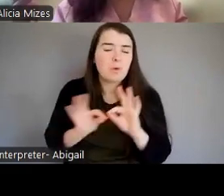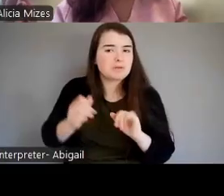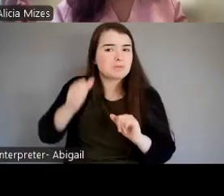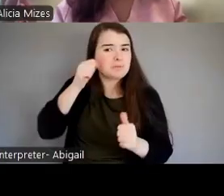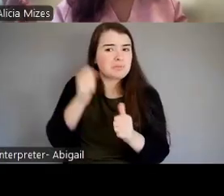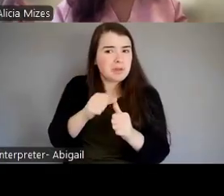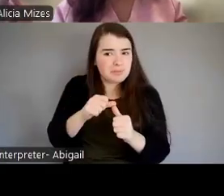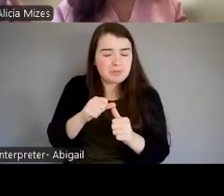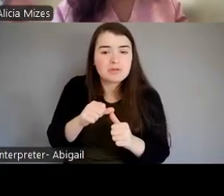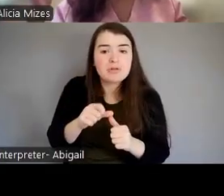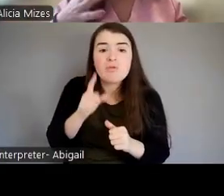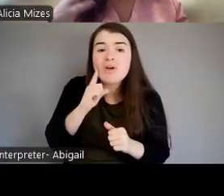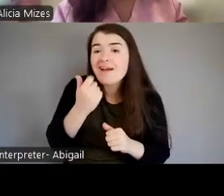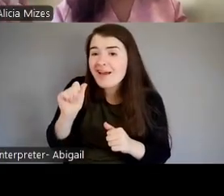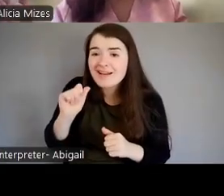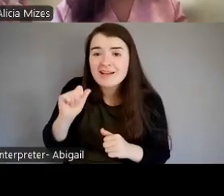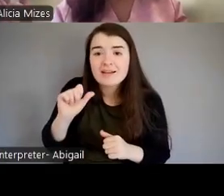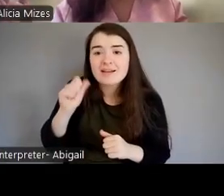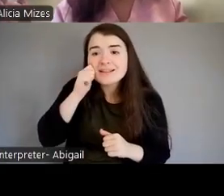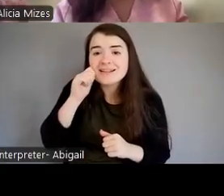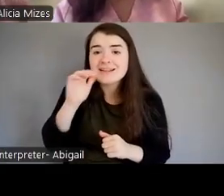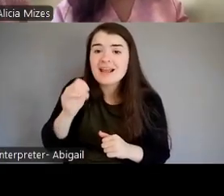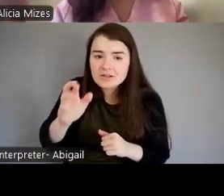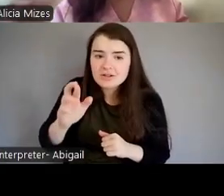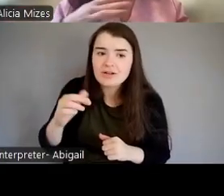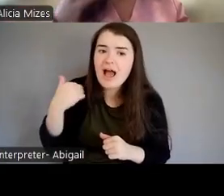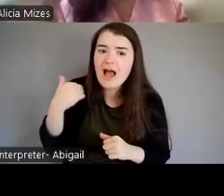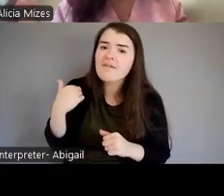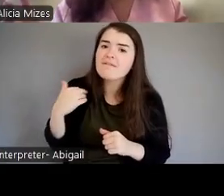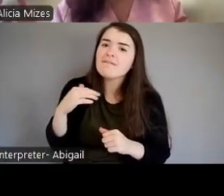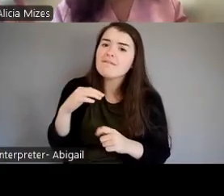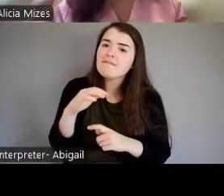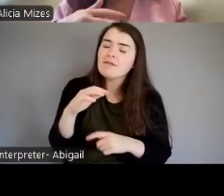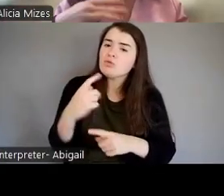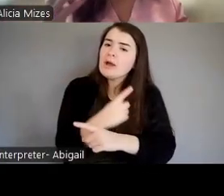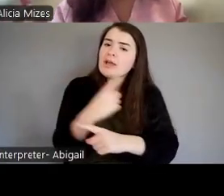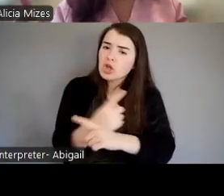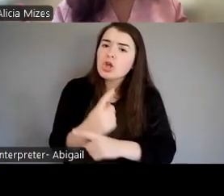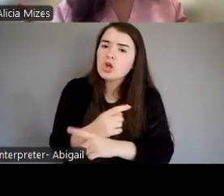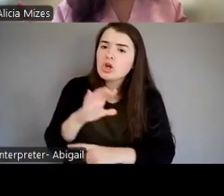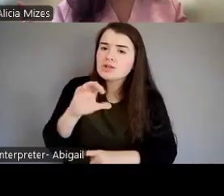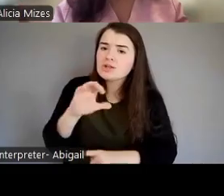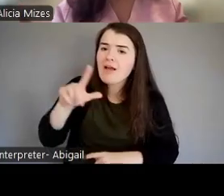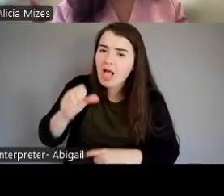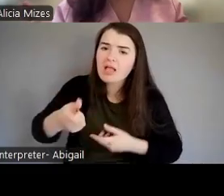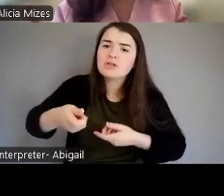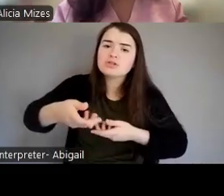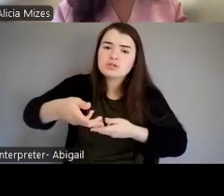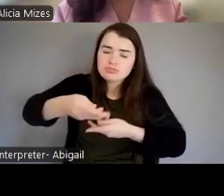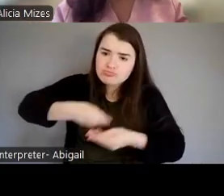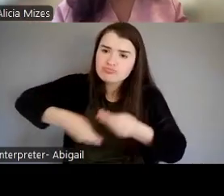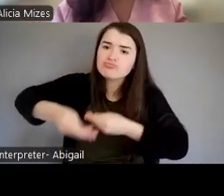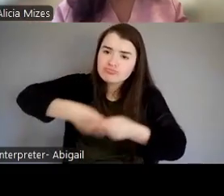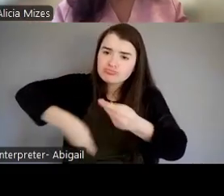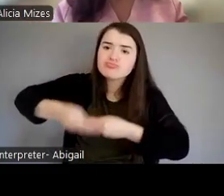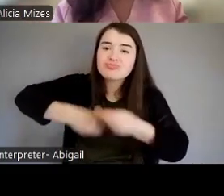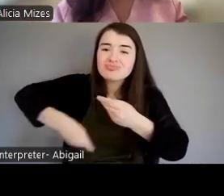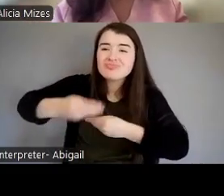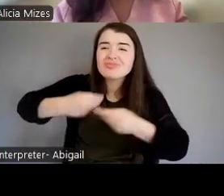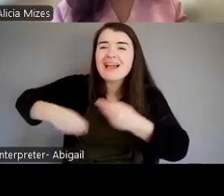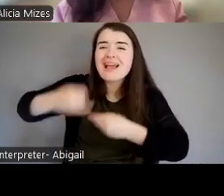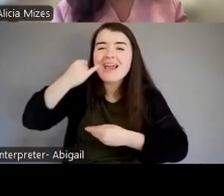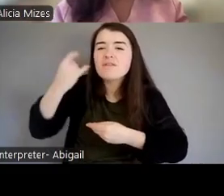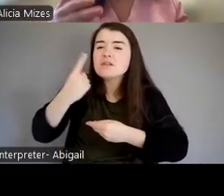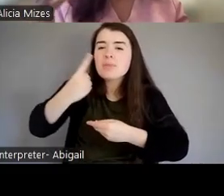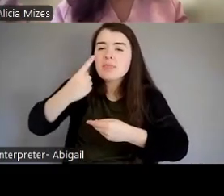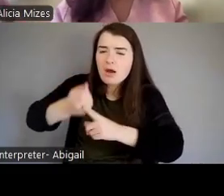that are responding to these normal stop and go signals, and something goes out of whack where now they're no longer responding to these normal stop and go signals.